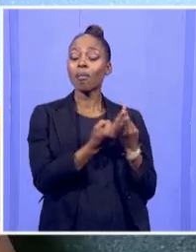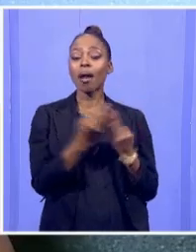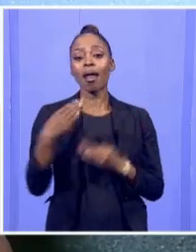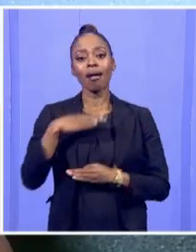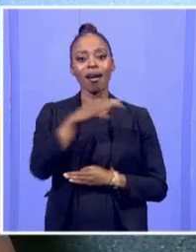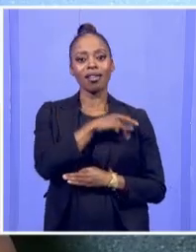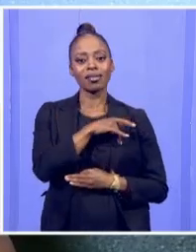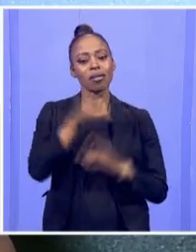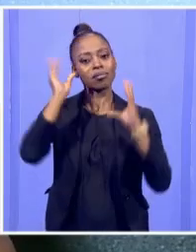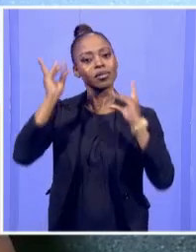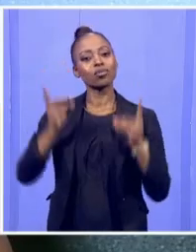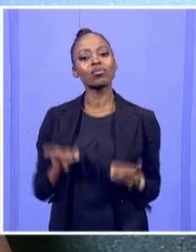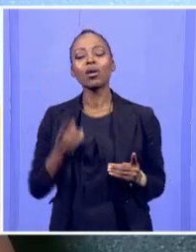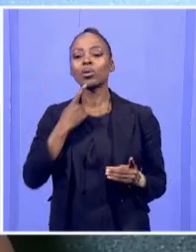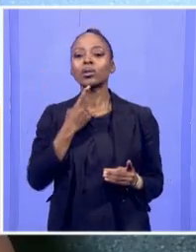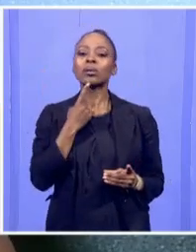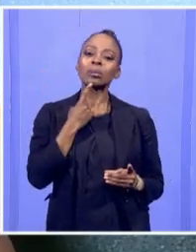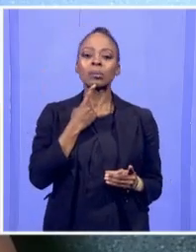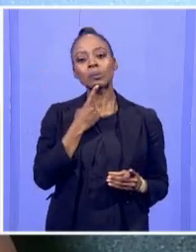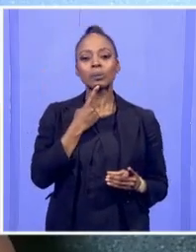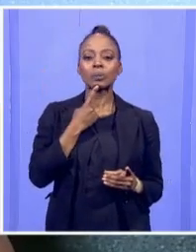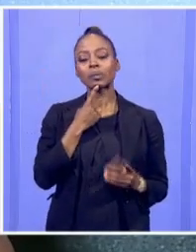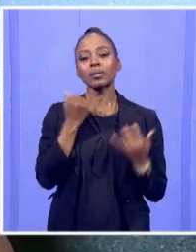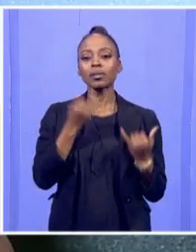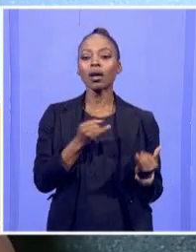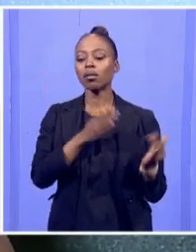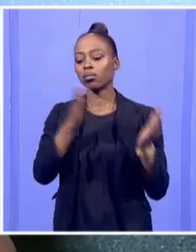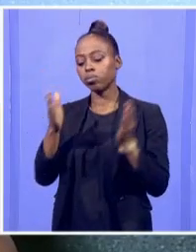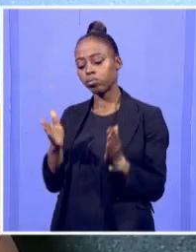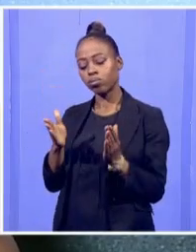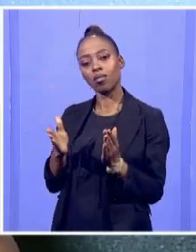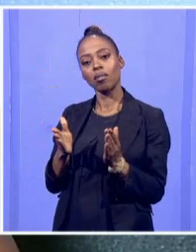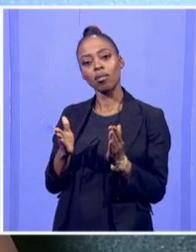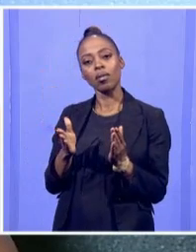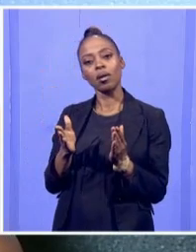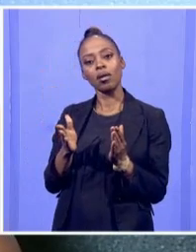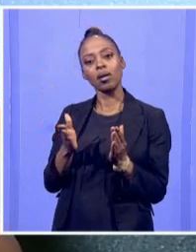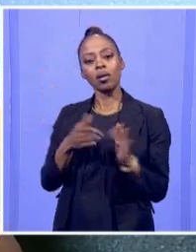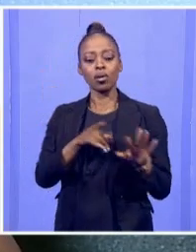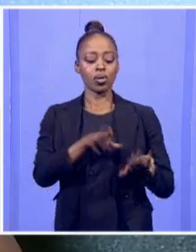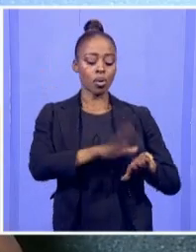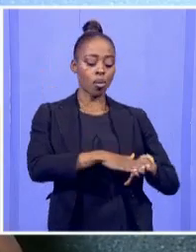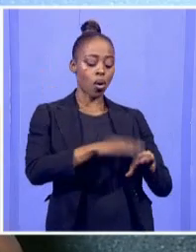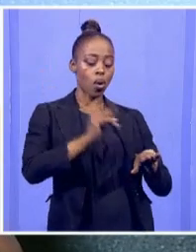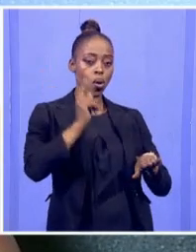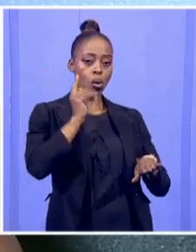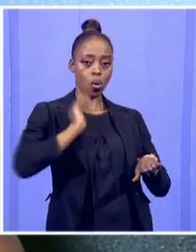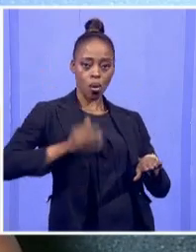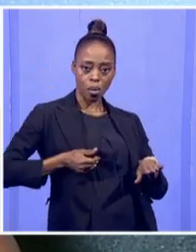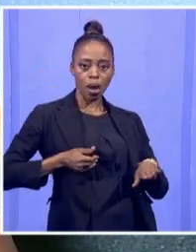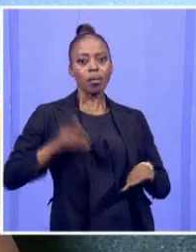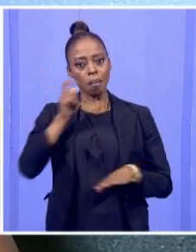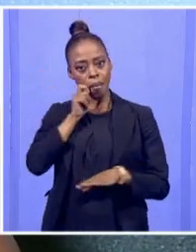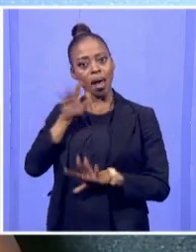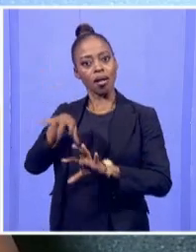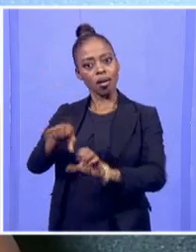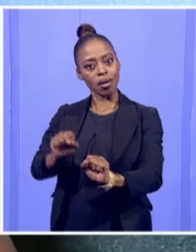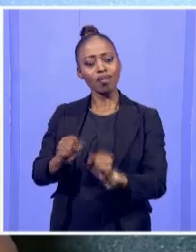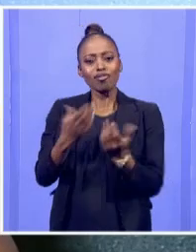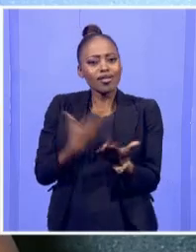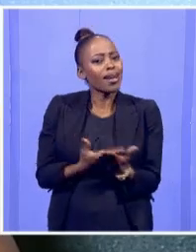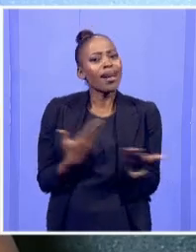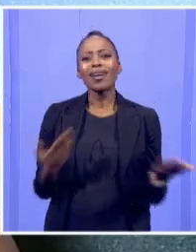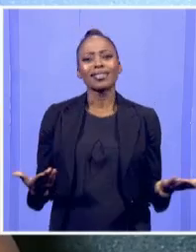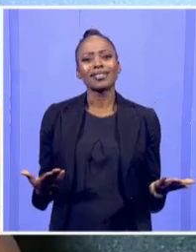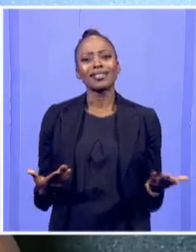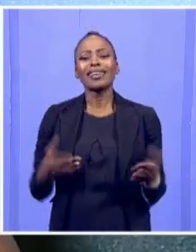council decides that they should now move over from a female to a male, they can do so. And they've stated